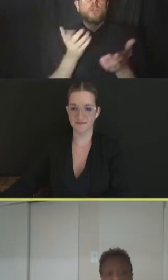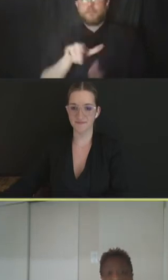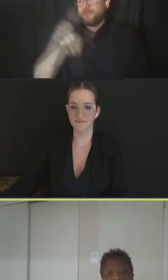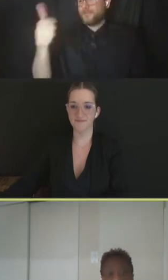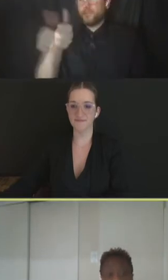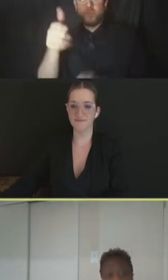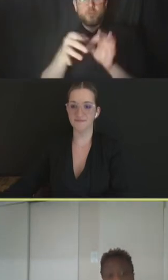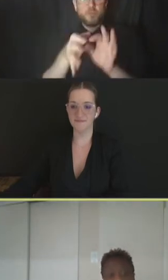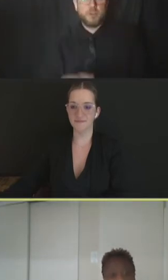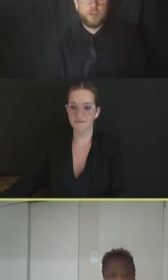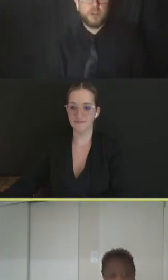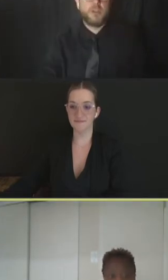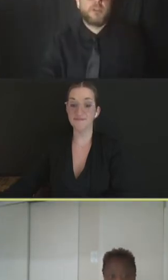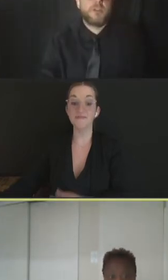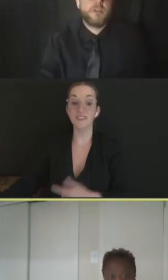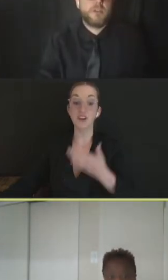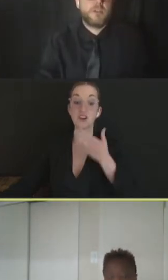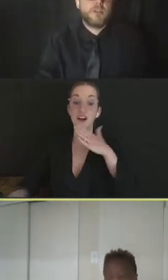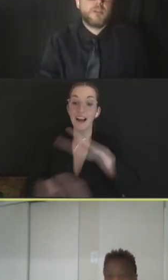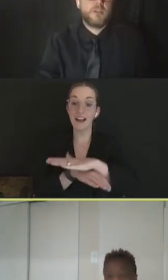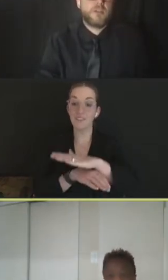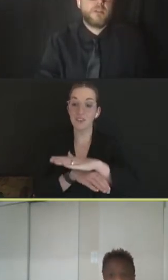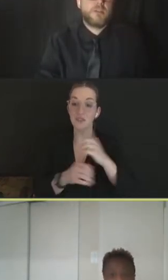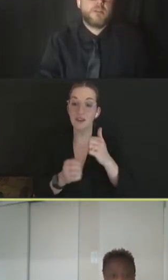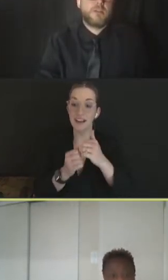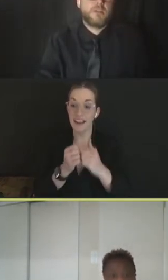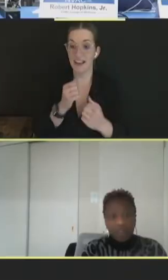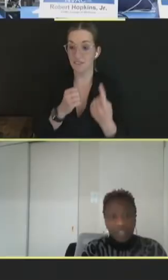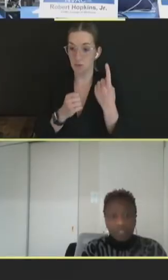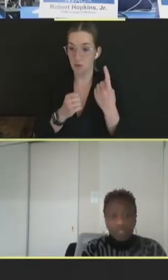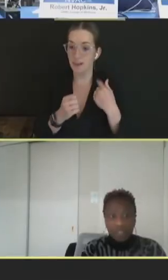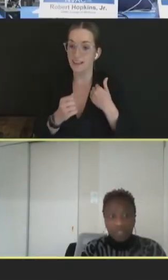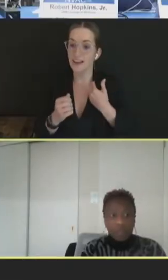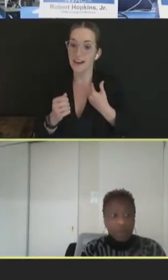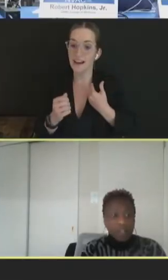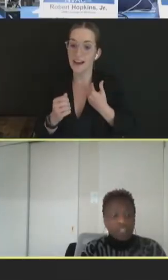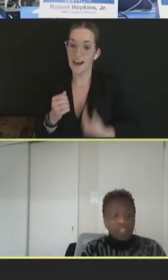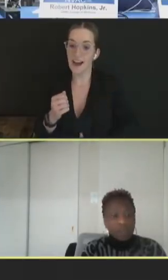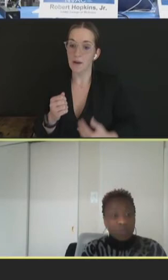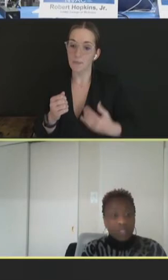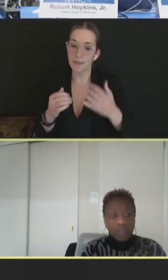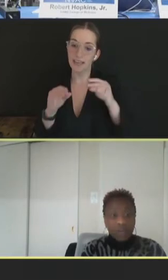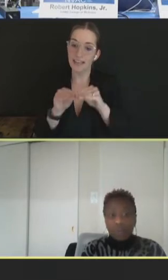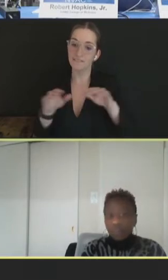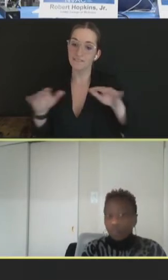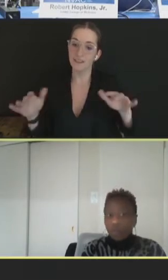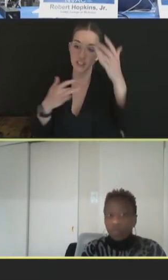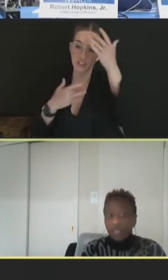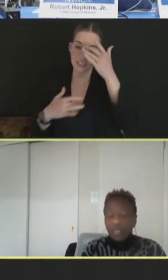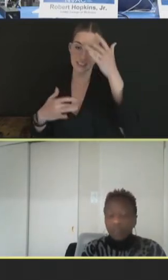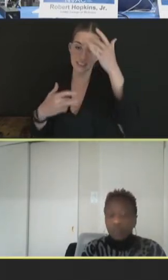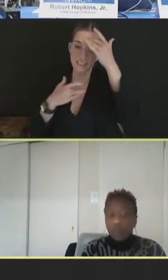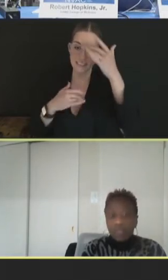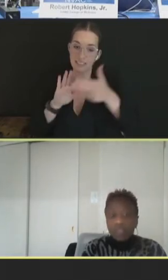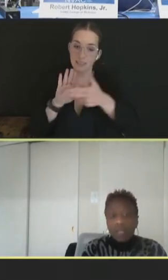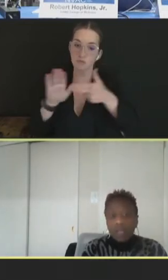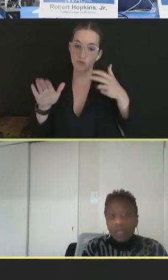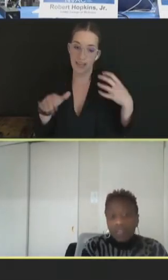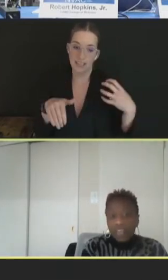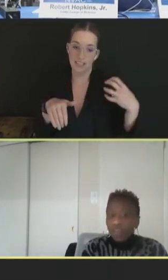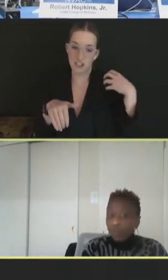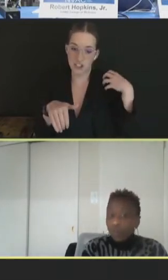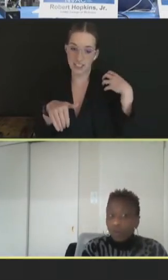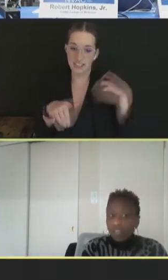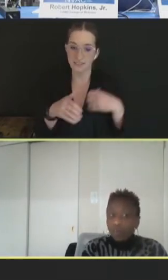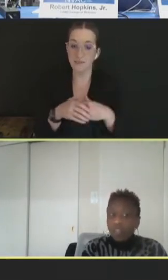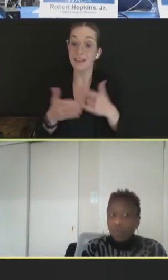Good afternoon, everyone. This is Uzma Chukuma. I am the Infectious Disease Branch Chief within the Office of Public Health Support.